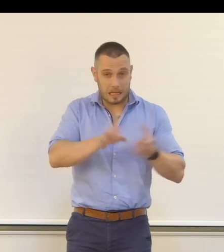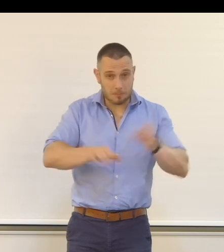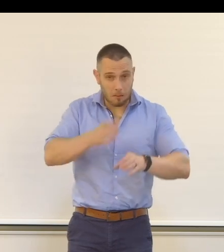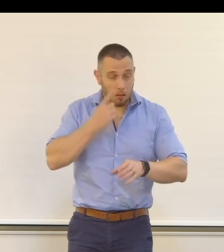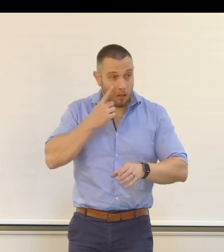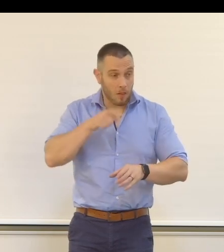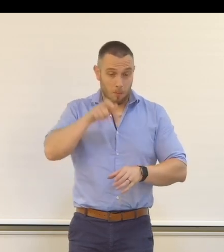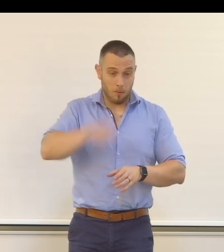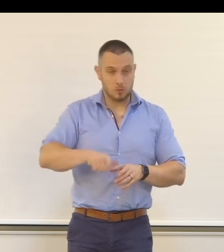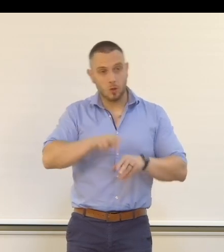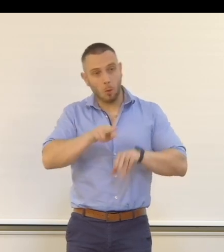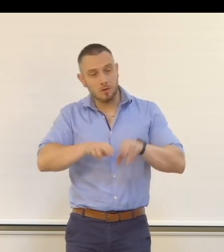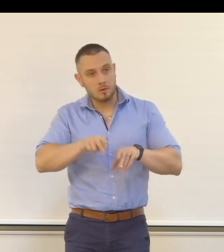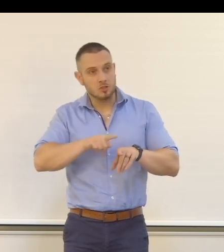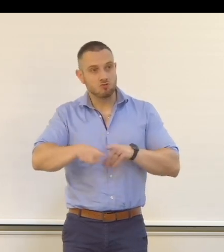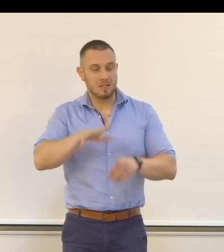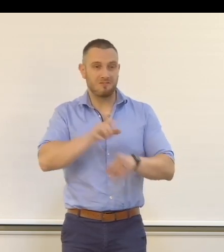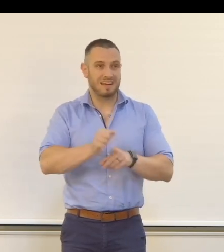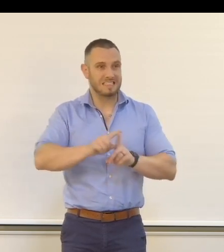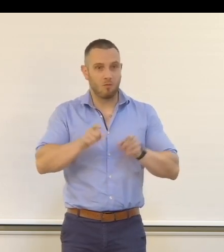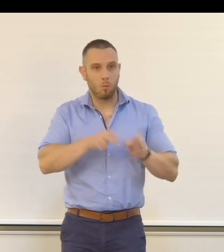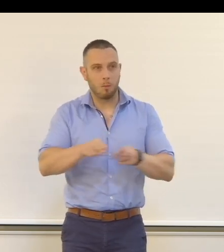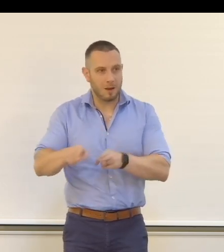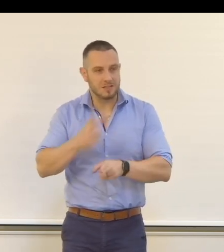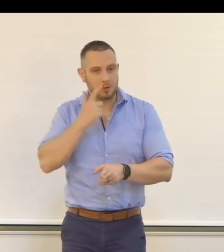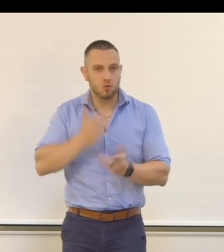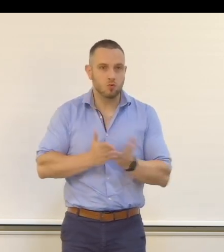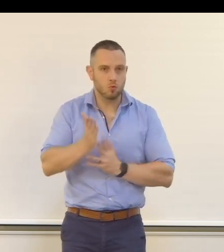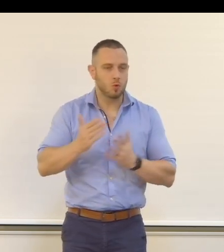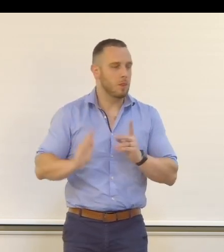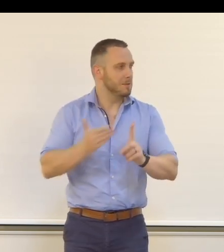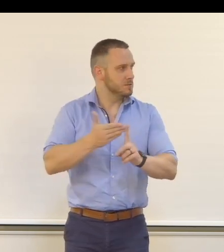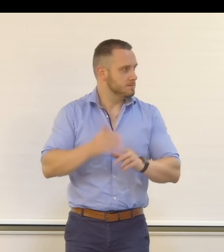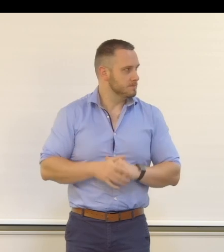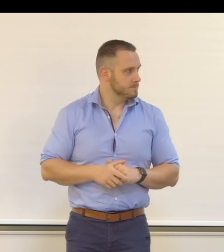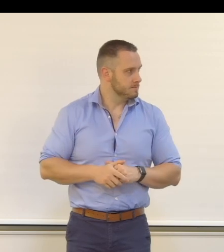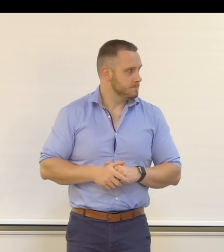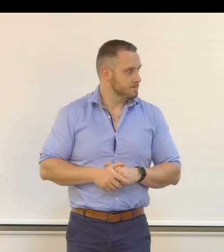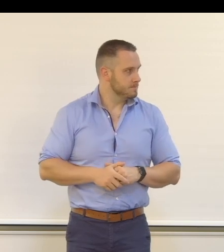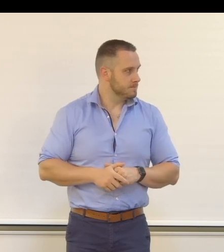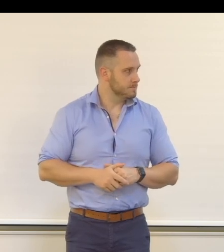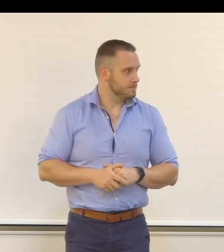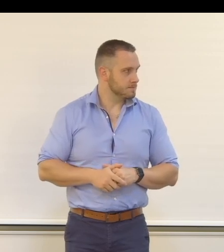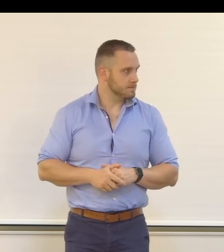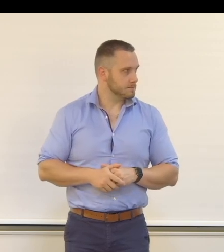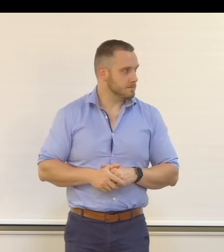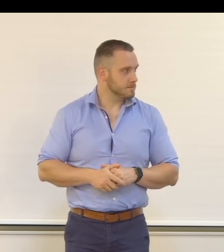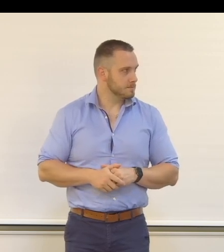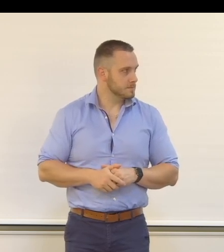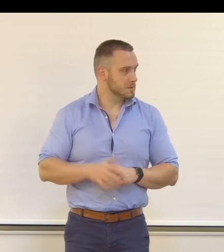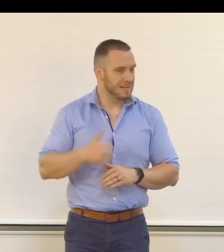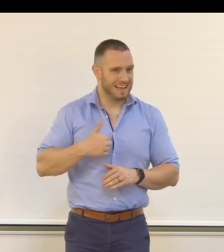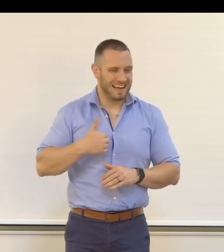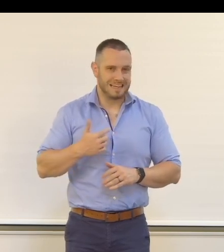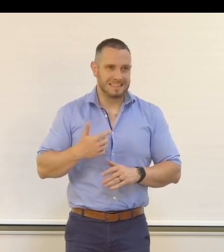person who was training us was trying to find 3 subjects that would do it throughout the mission, and 3 who would not. I pushed